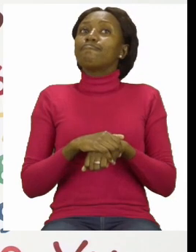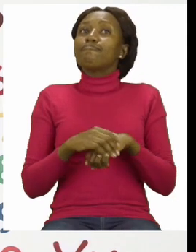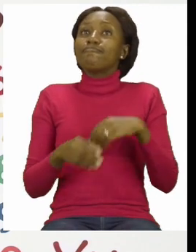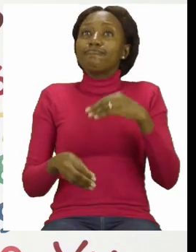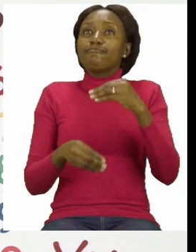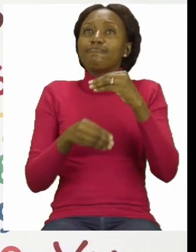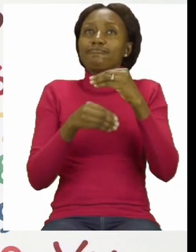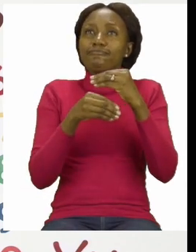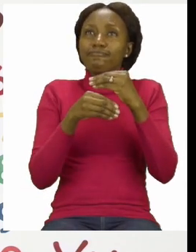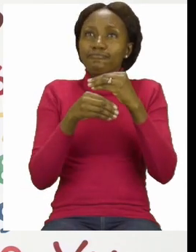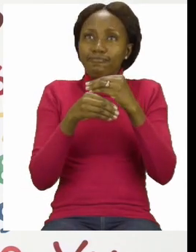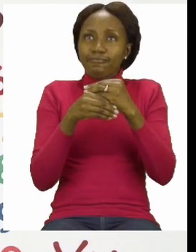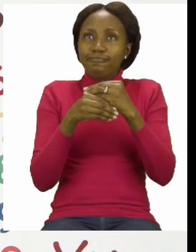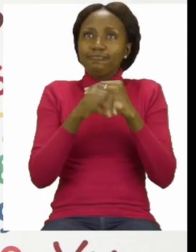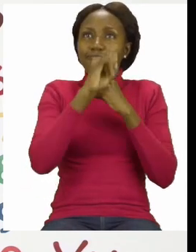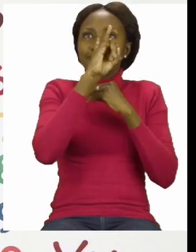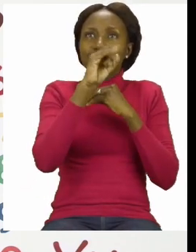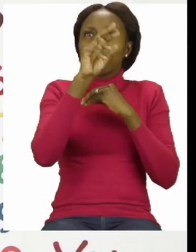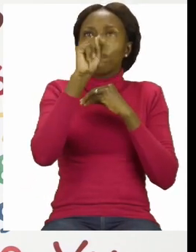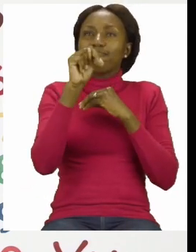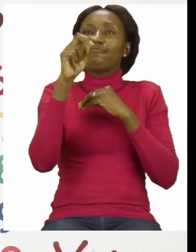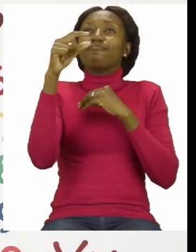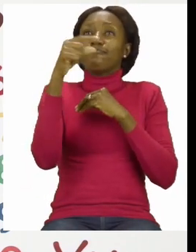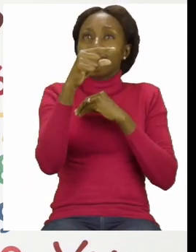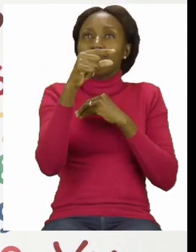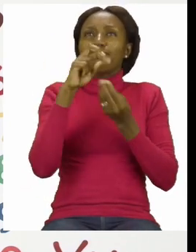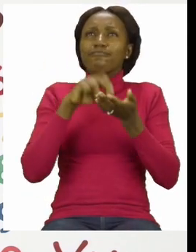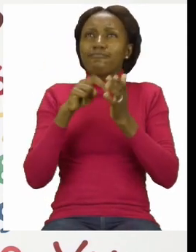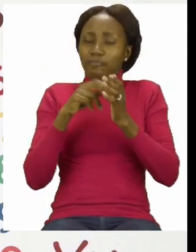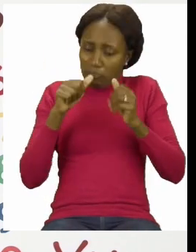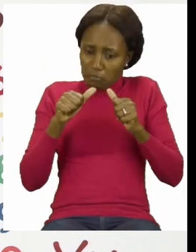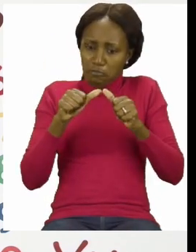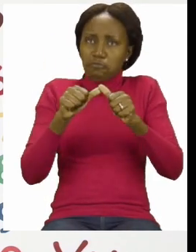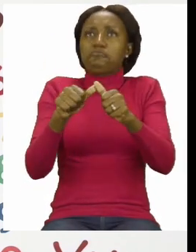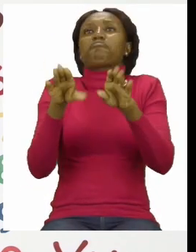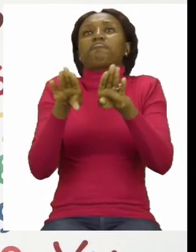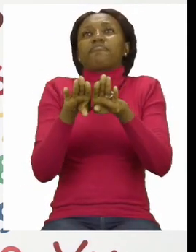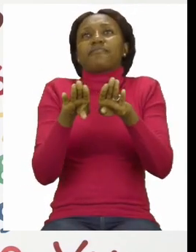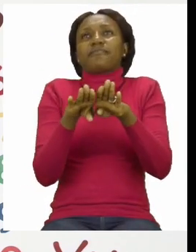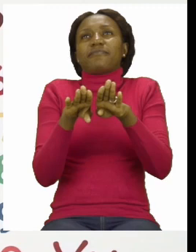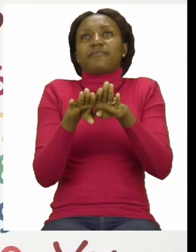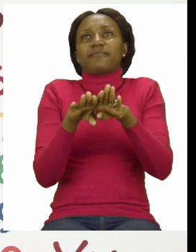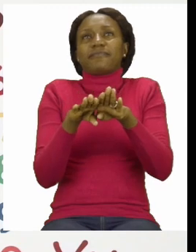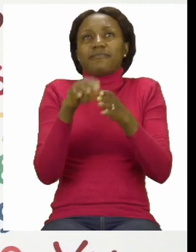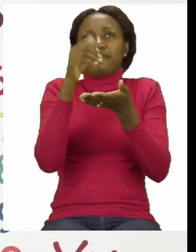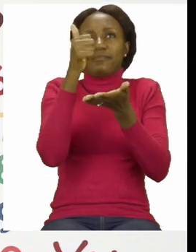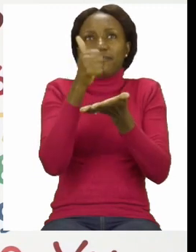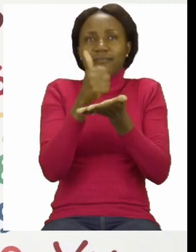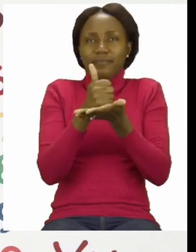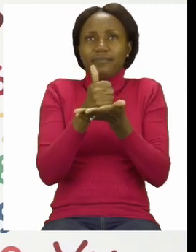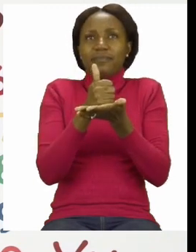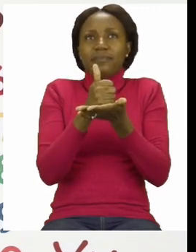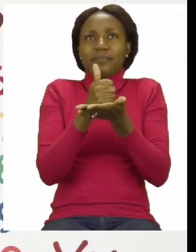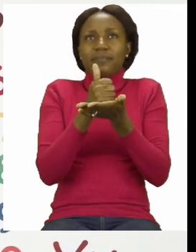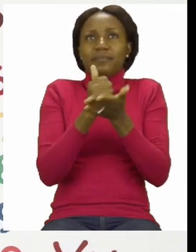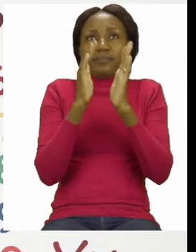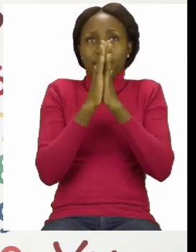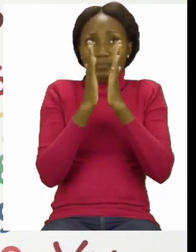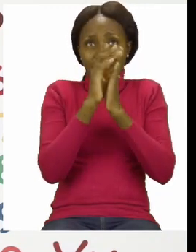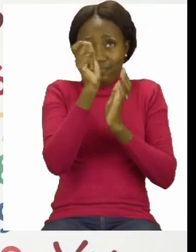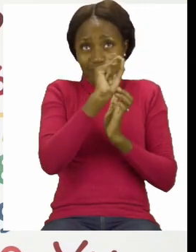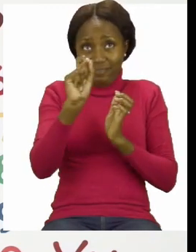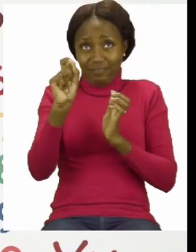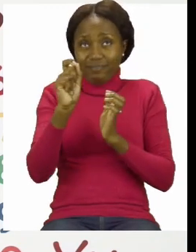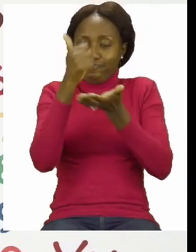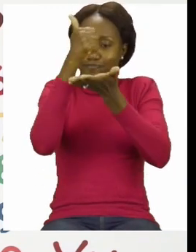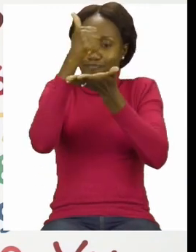him still doing it. So we are going to be using the word sitting. I'd like you to please write the word